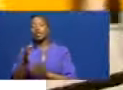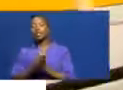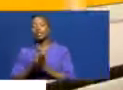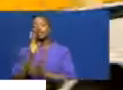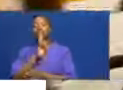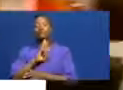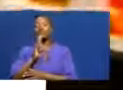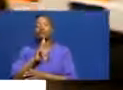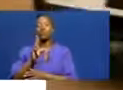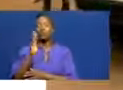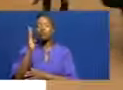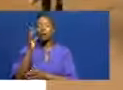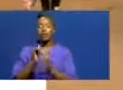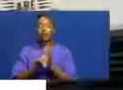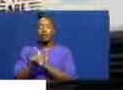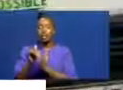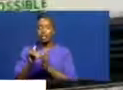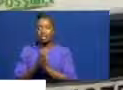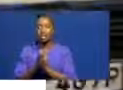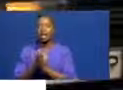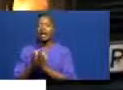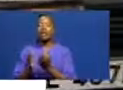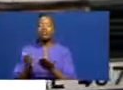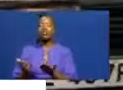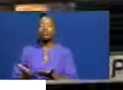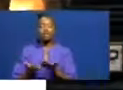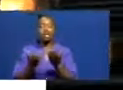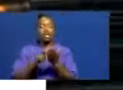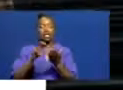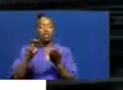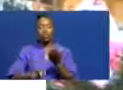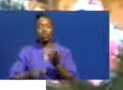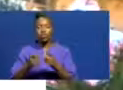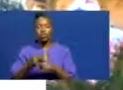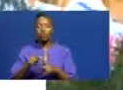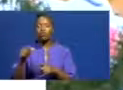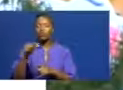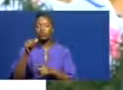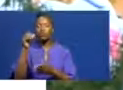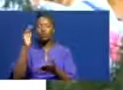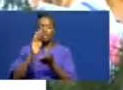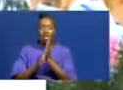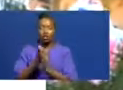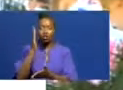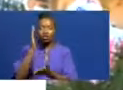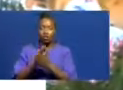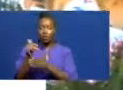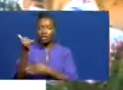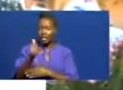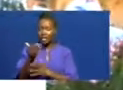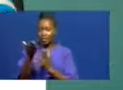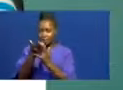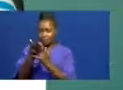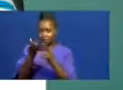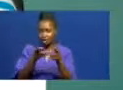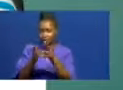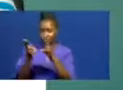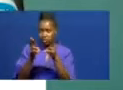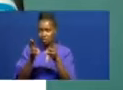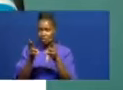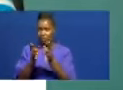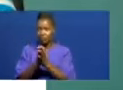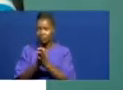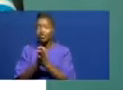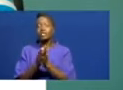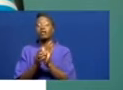will only be allowed to ferry and drop passengers from Githurai without picking at any of the stages in between the route. But they are